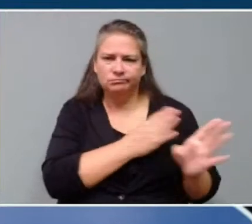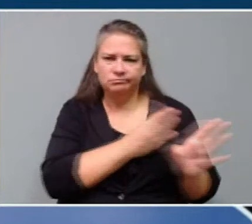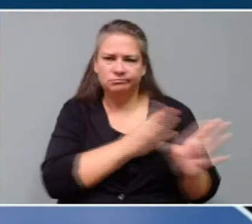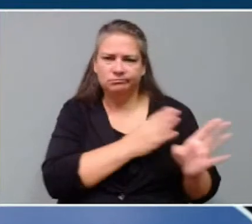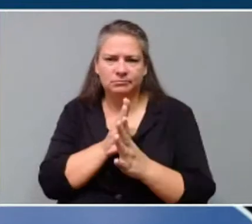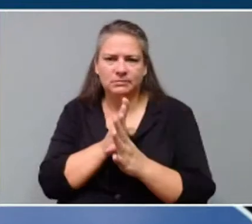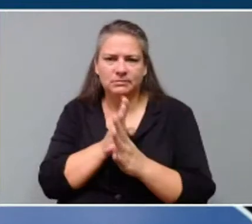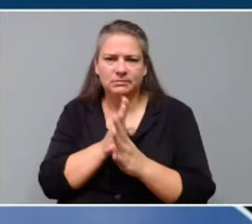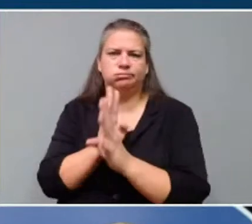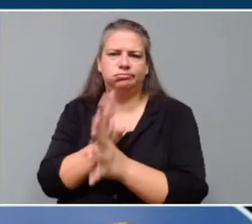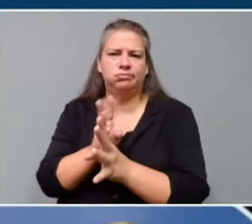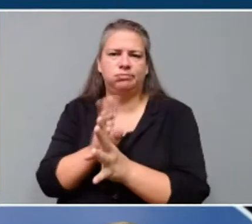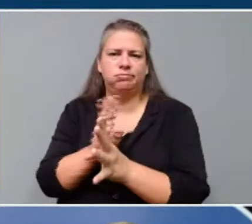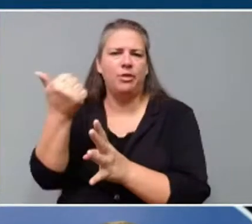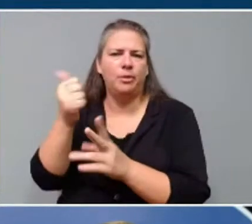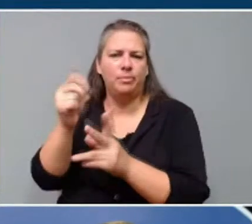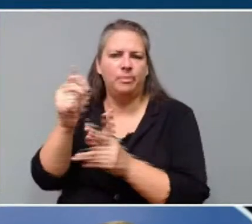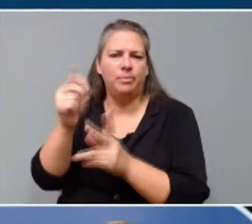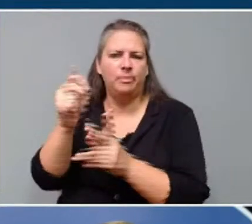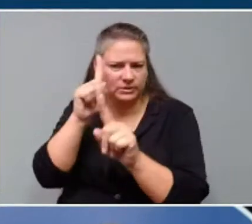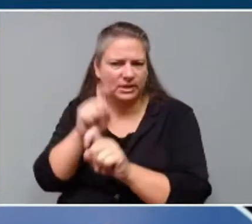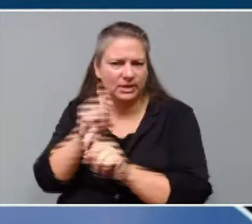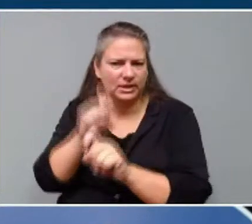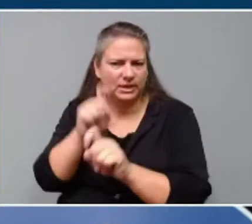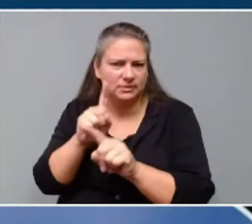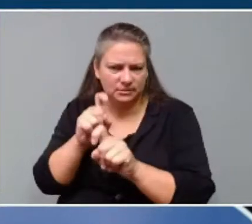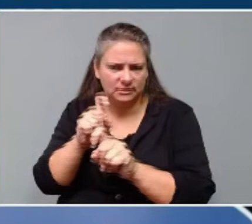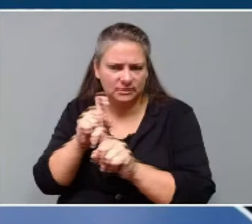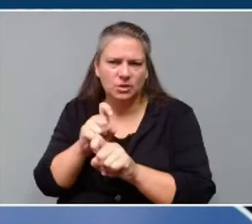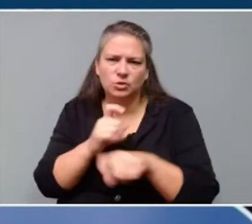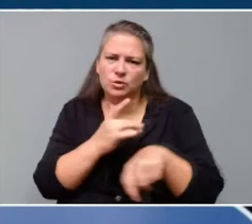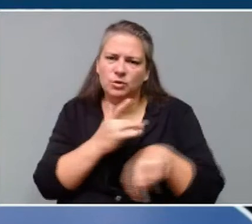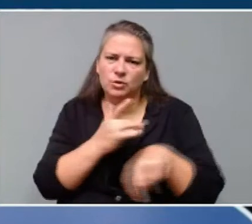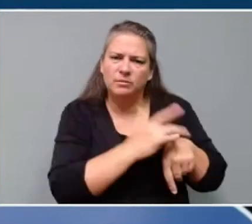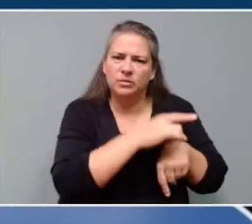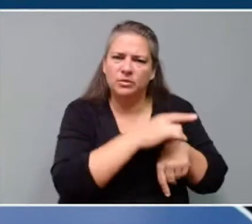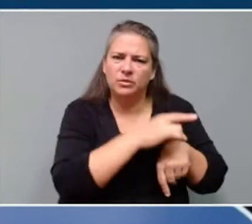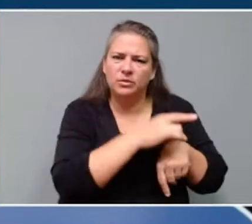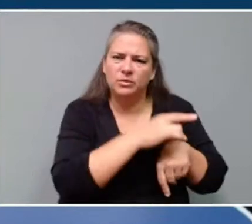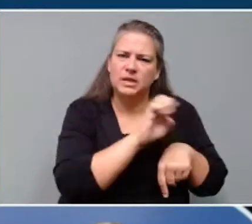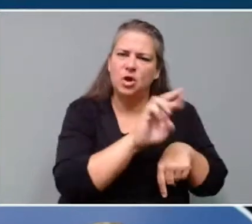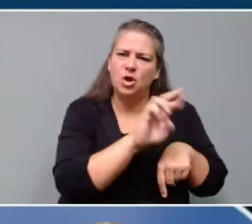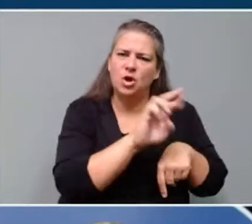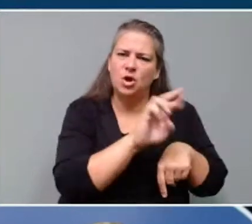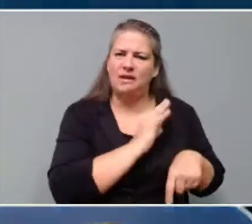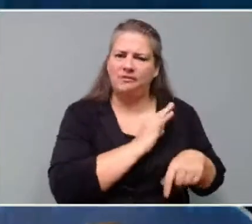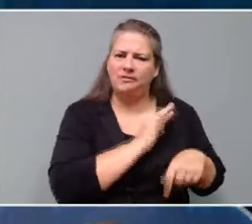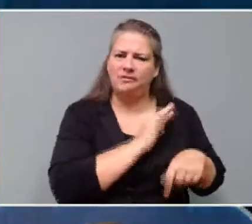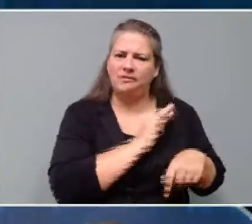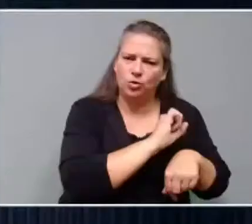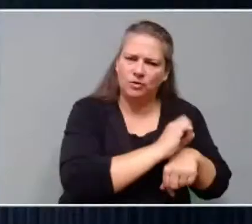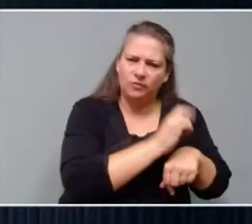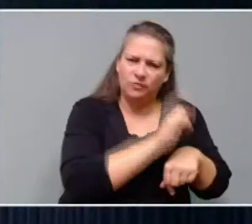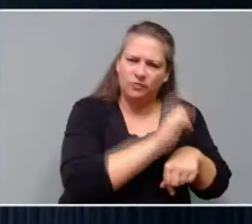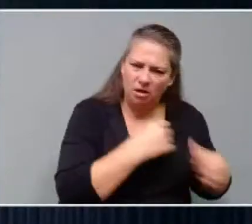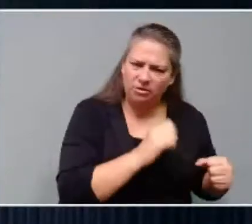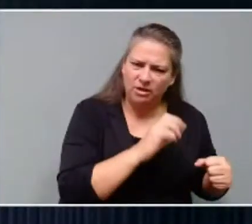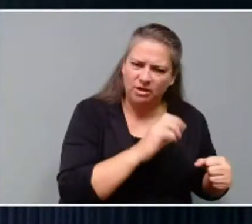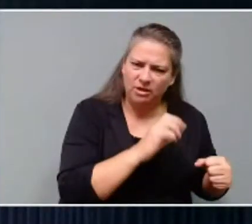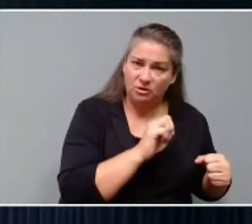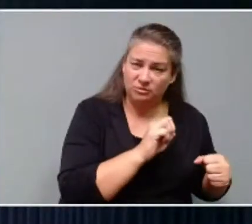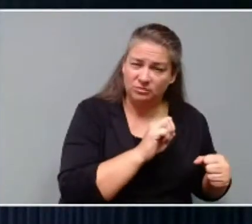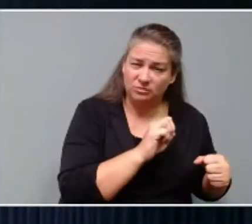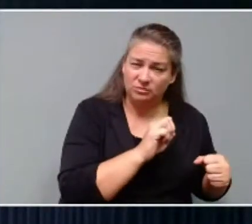one thing we've done to help free up staff. Second is we have sent National Guard teams in. They